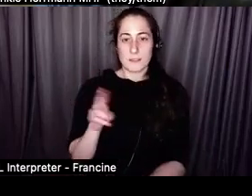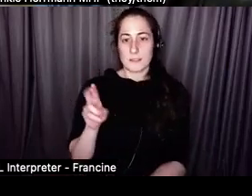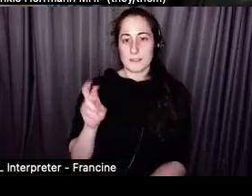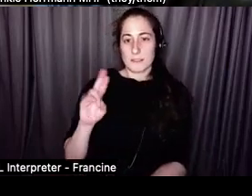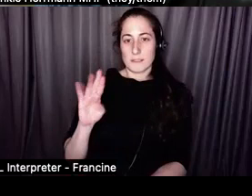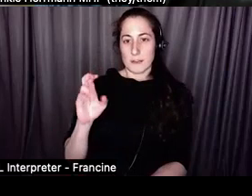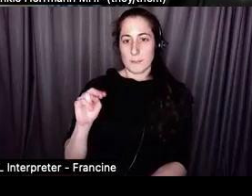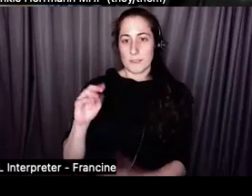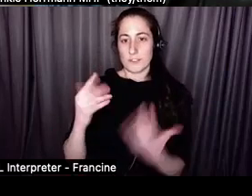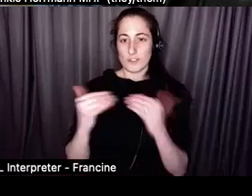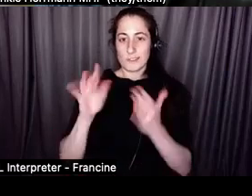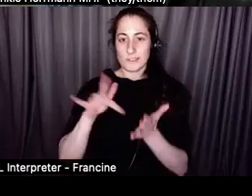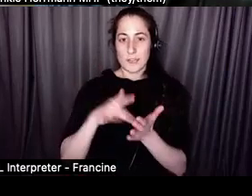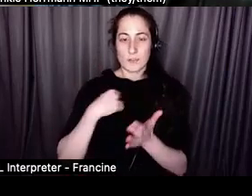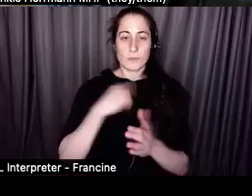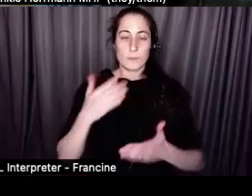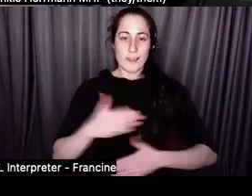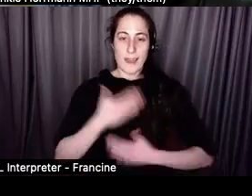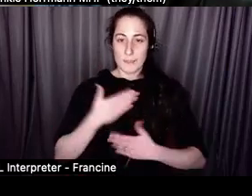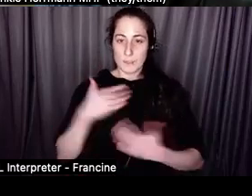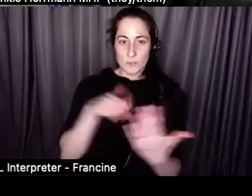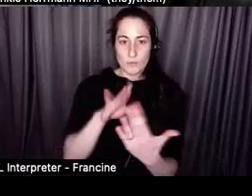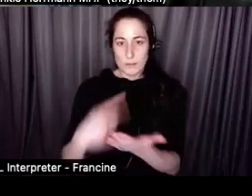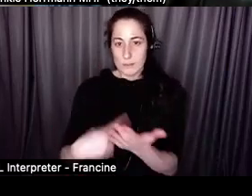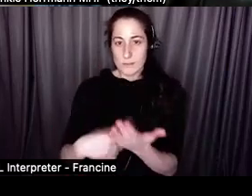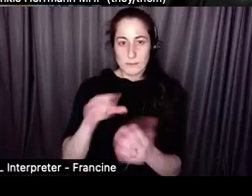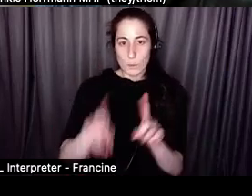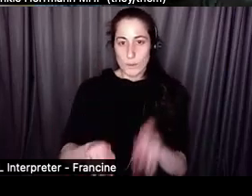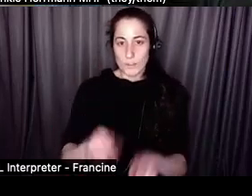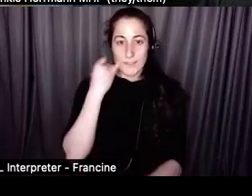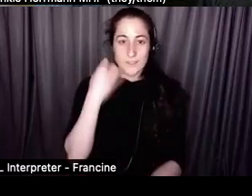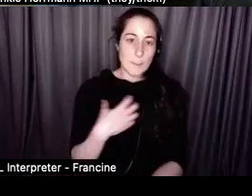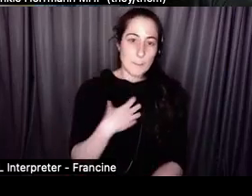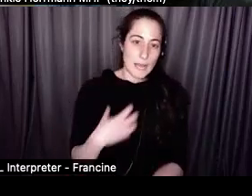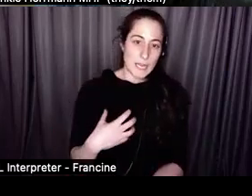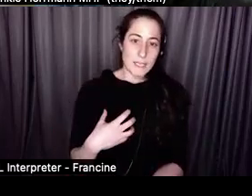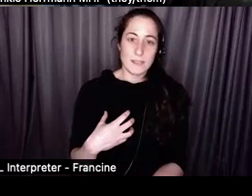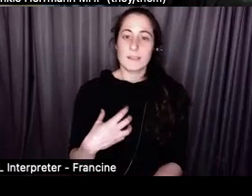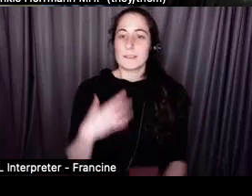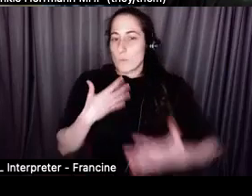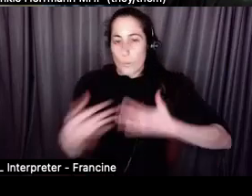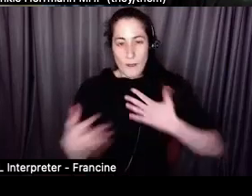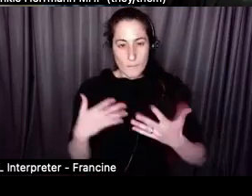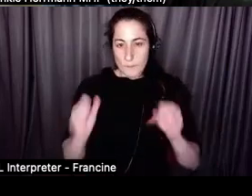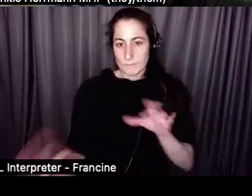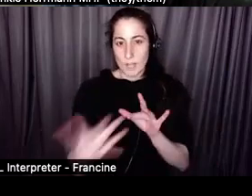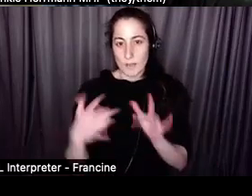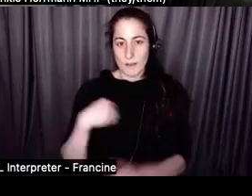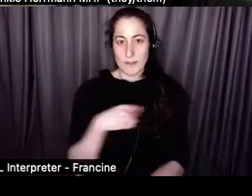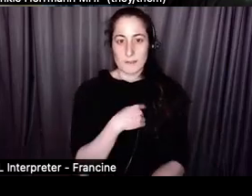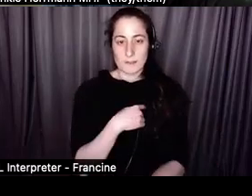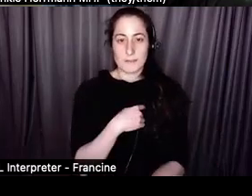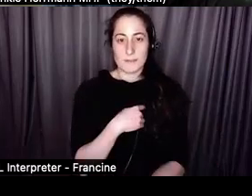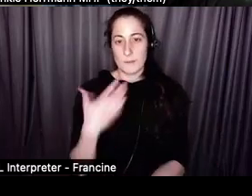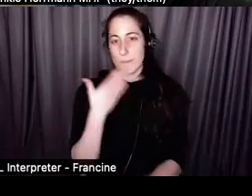we'll be happy to, address, if it's a question, if it's a complaint about something, whatever it is, to the best of